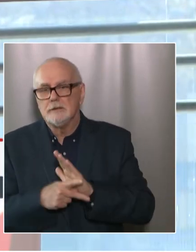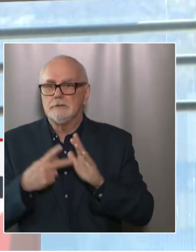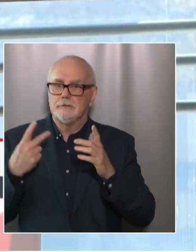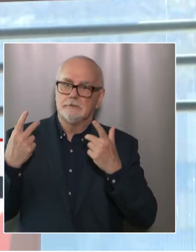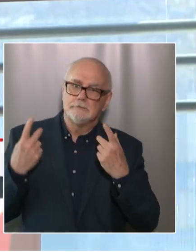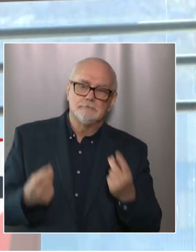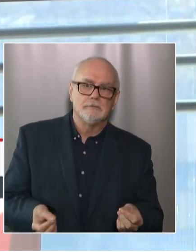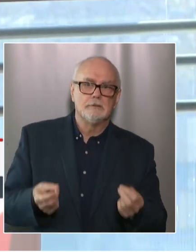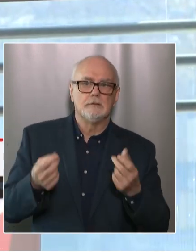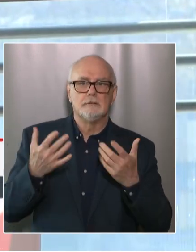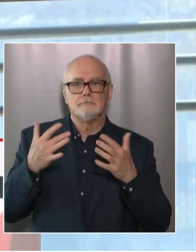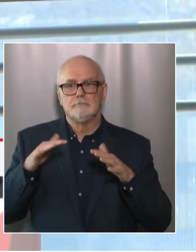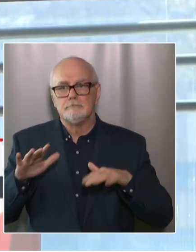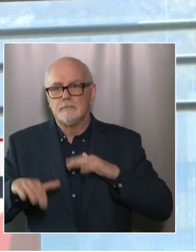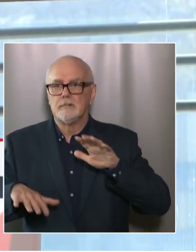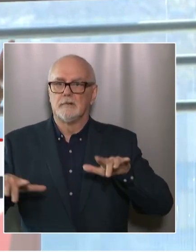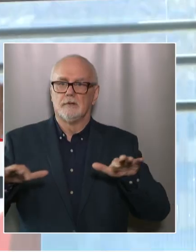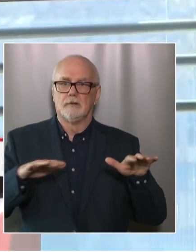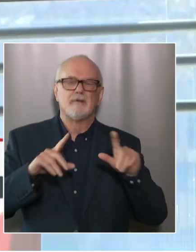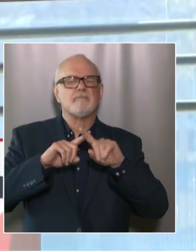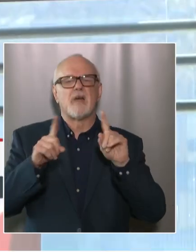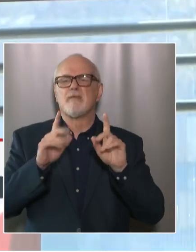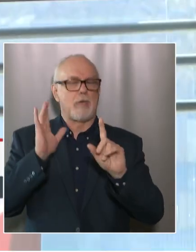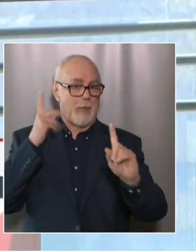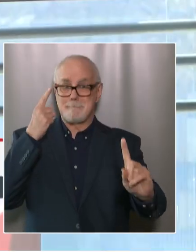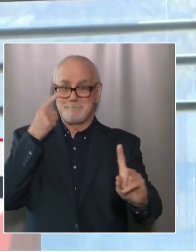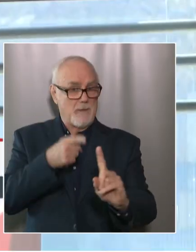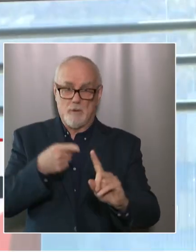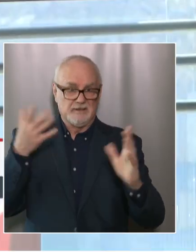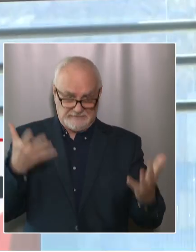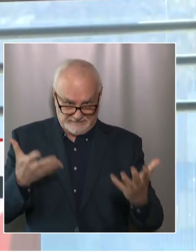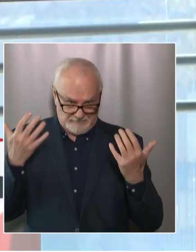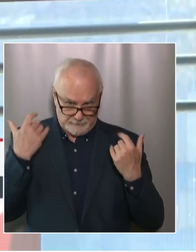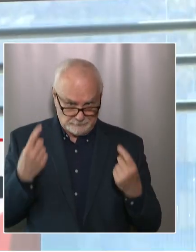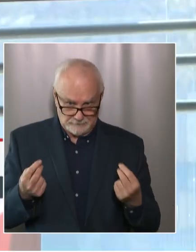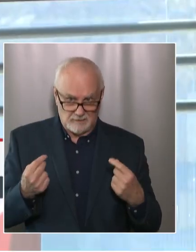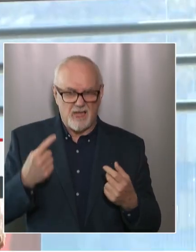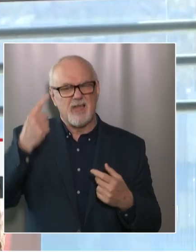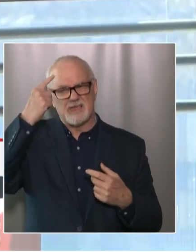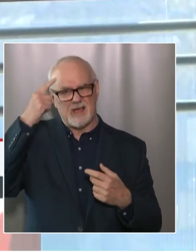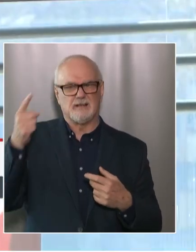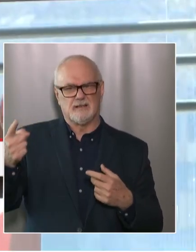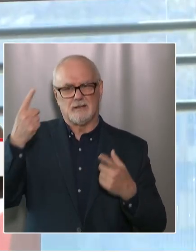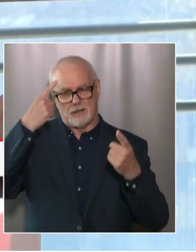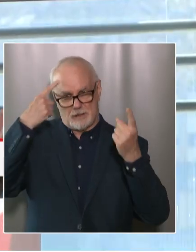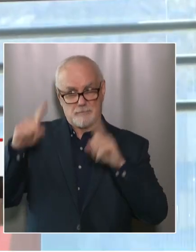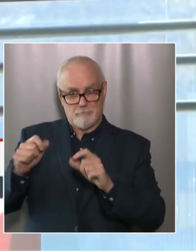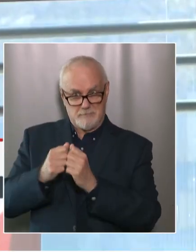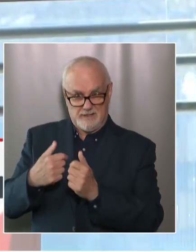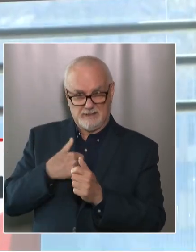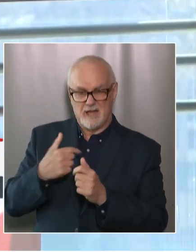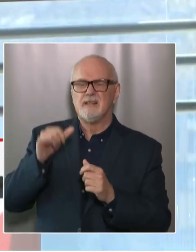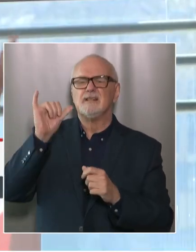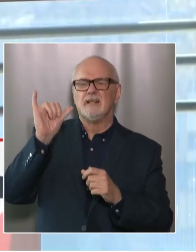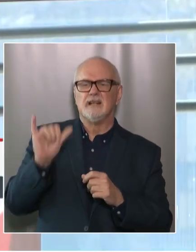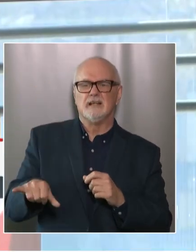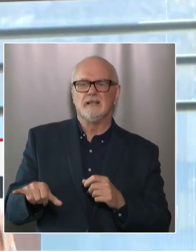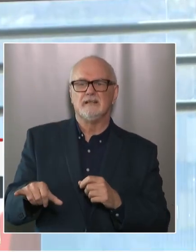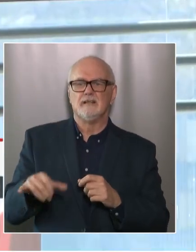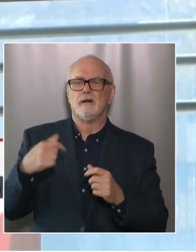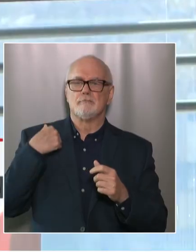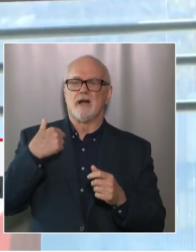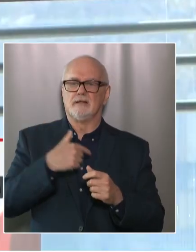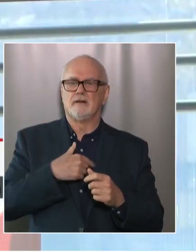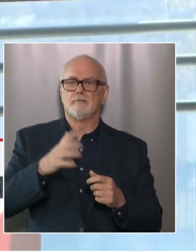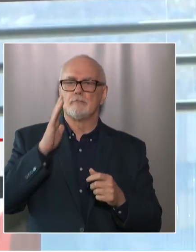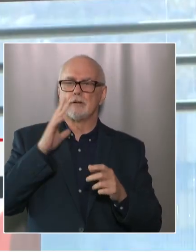And so I think at the end, and I think, Brian, you're on this, right? Is that we're going to use it as